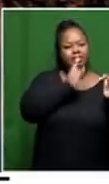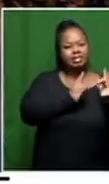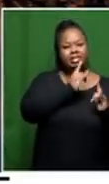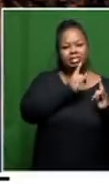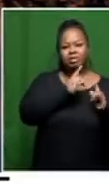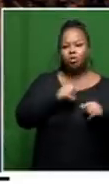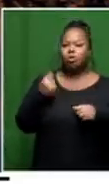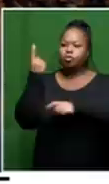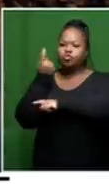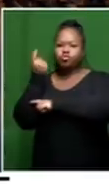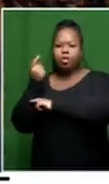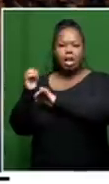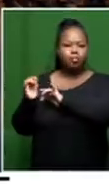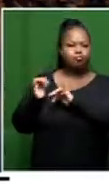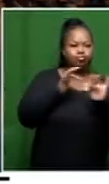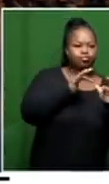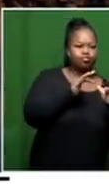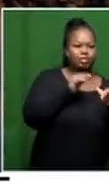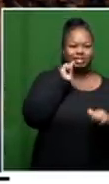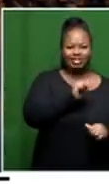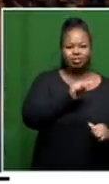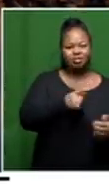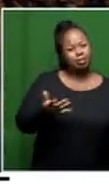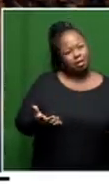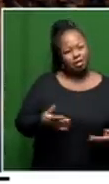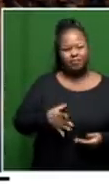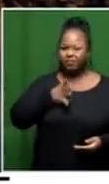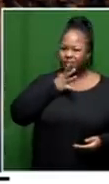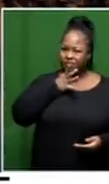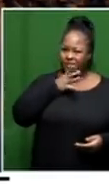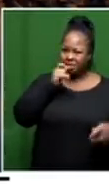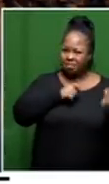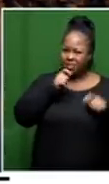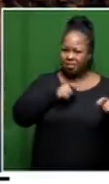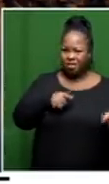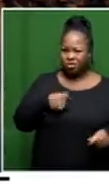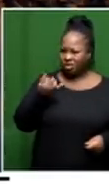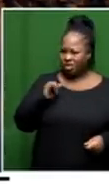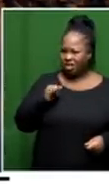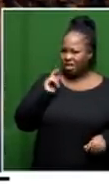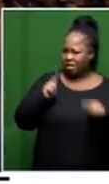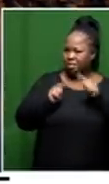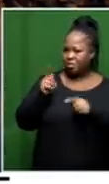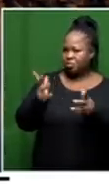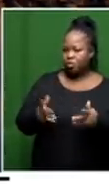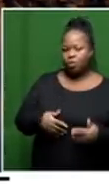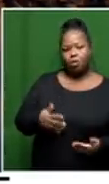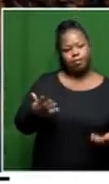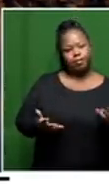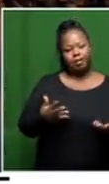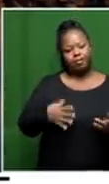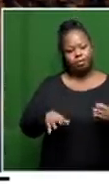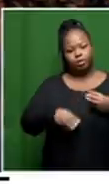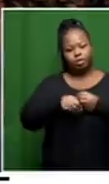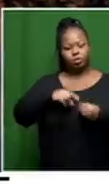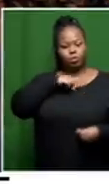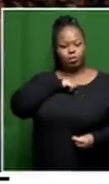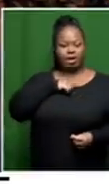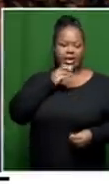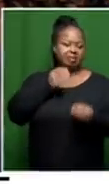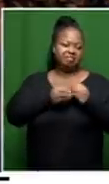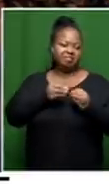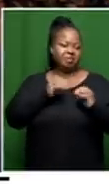cities. Population growth, can we still keep blaming this, or is it also just the fact that the